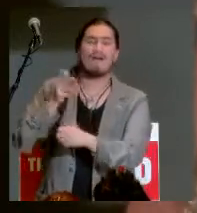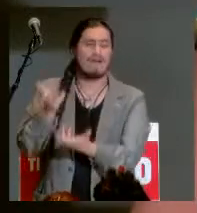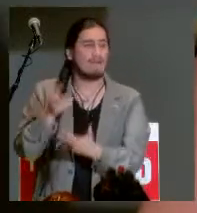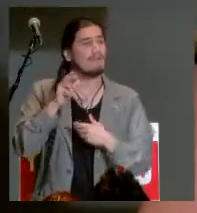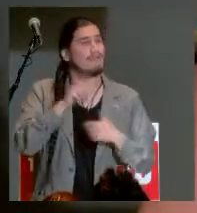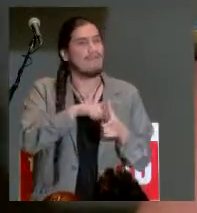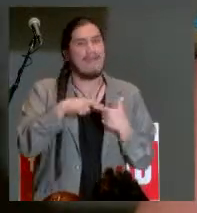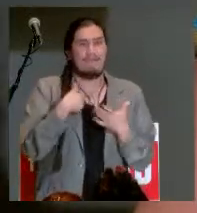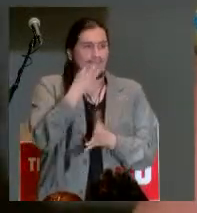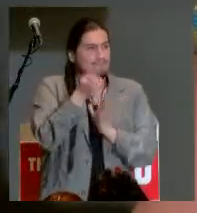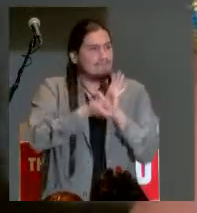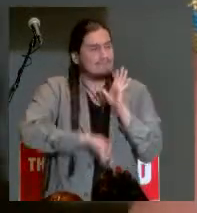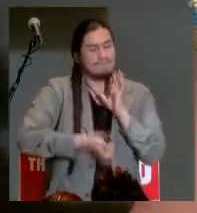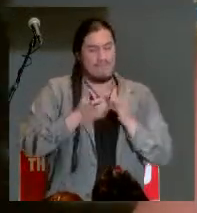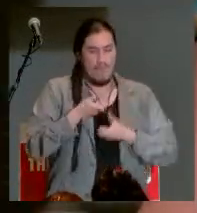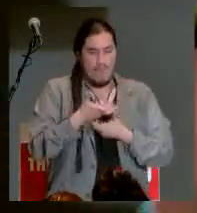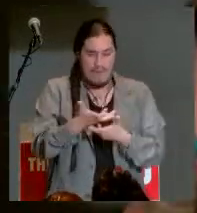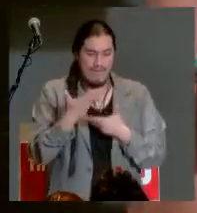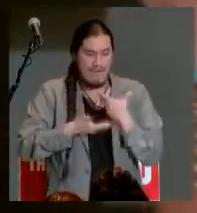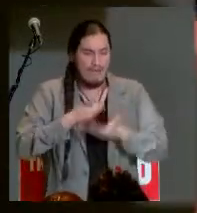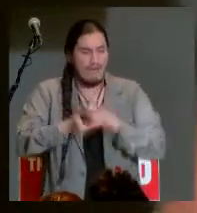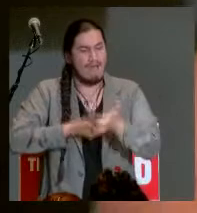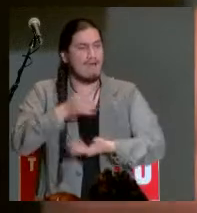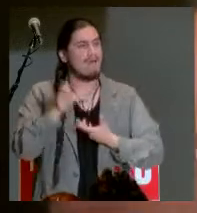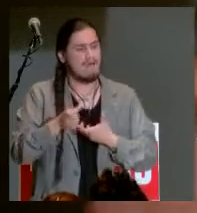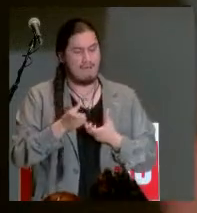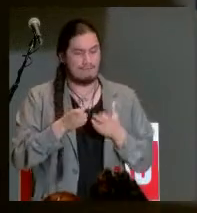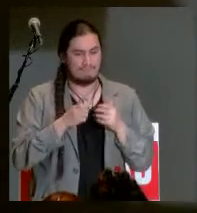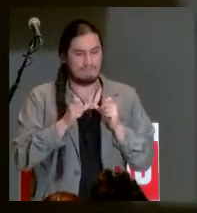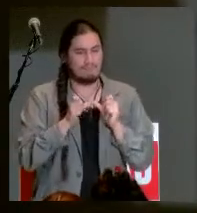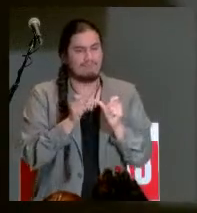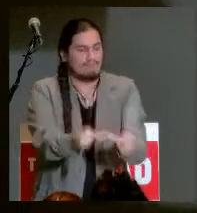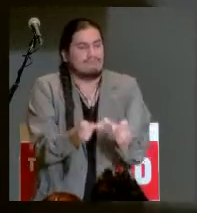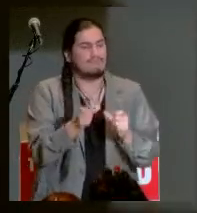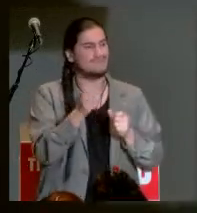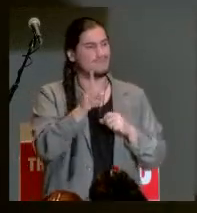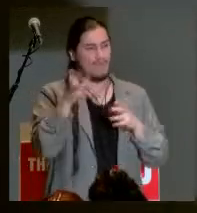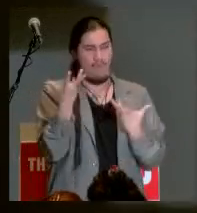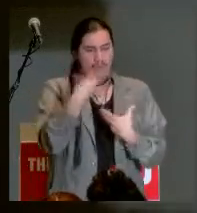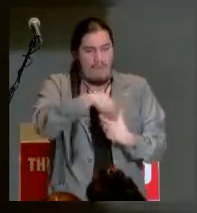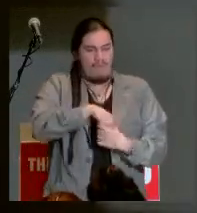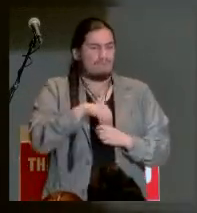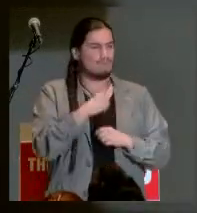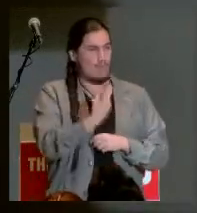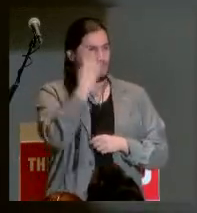And then I fall into the poem, you know? And so it's like, it's all one for me. It's all one for me. So